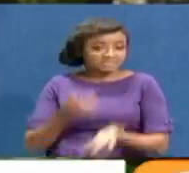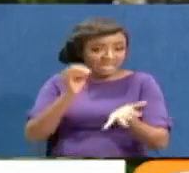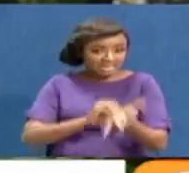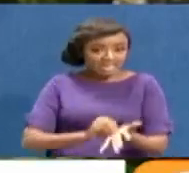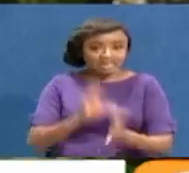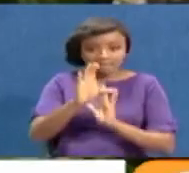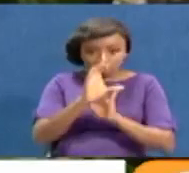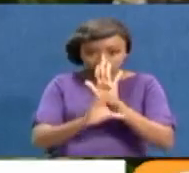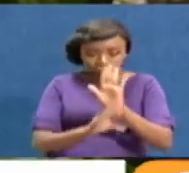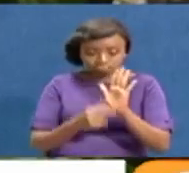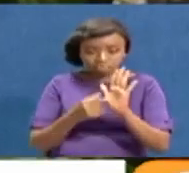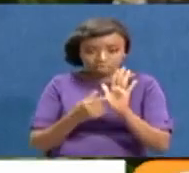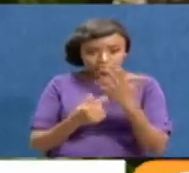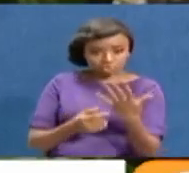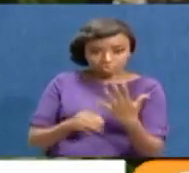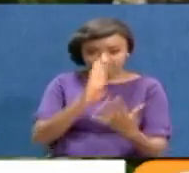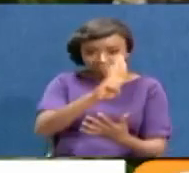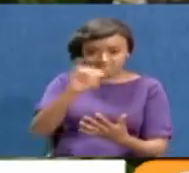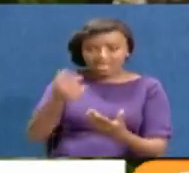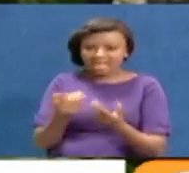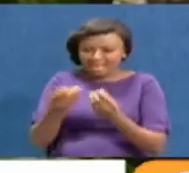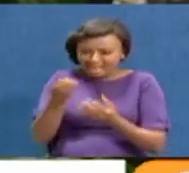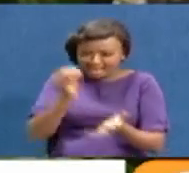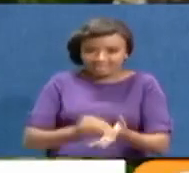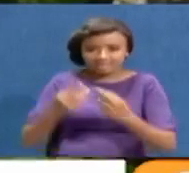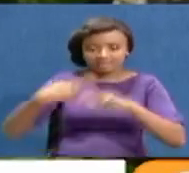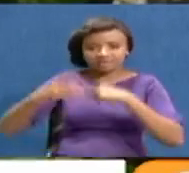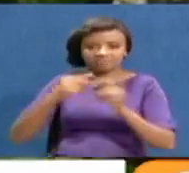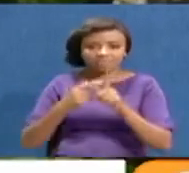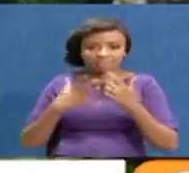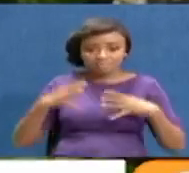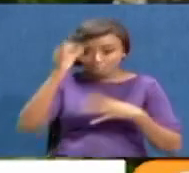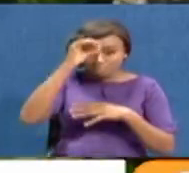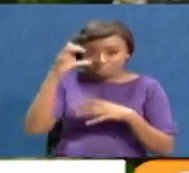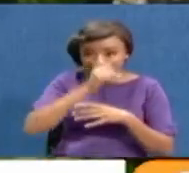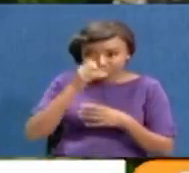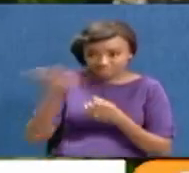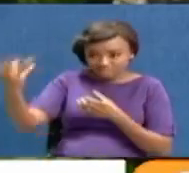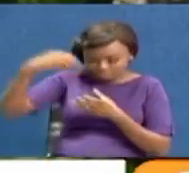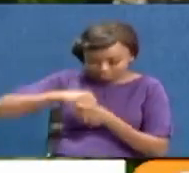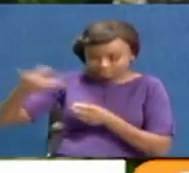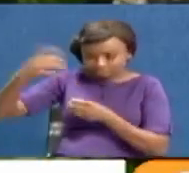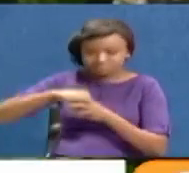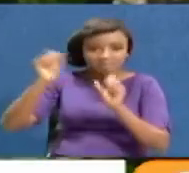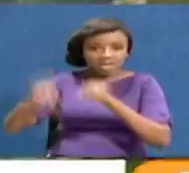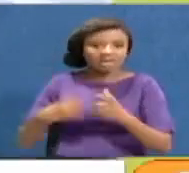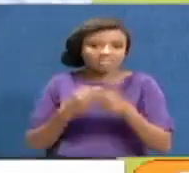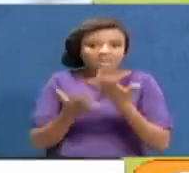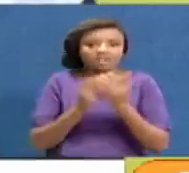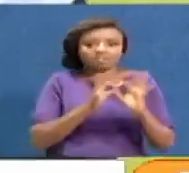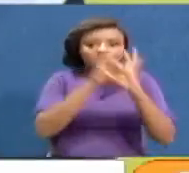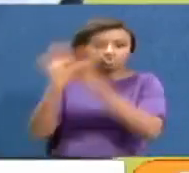that the document is being pushed towards a certain direction tells you that there are more political motives than anything